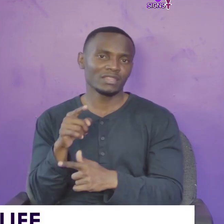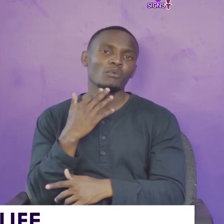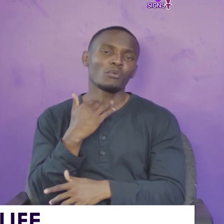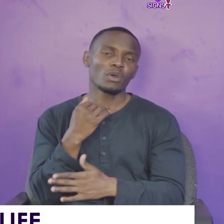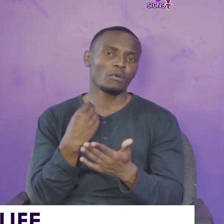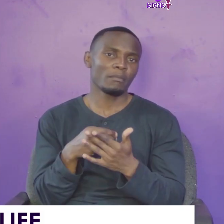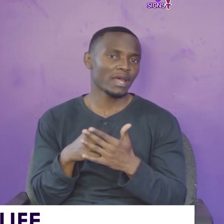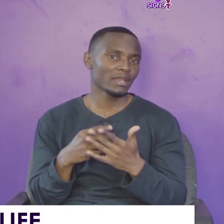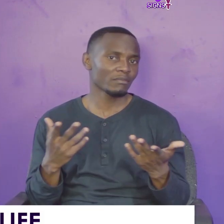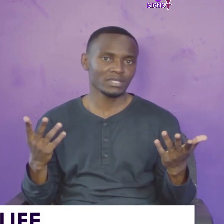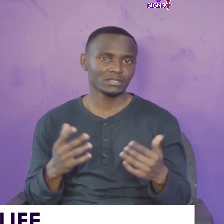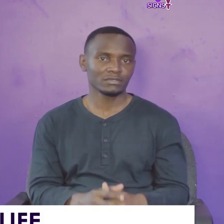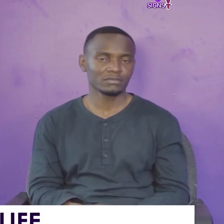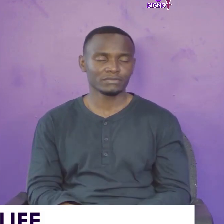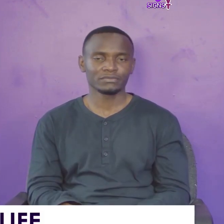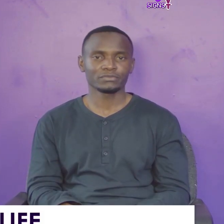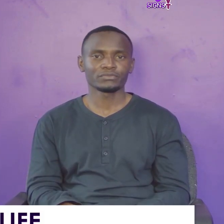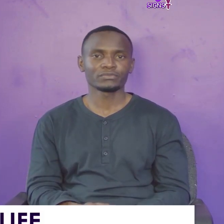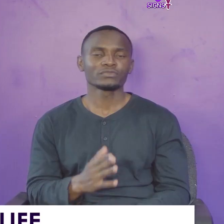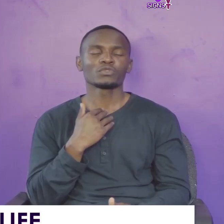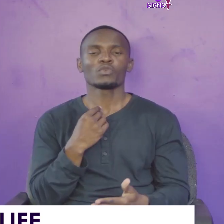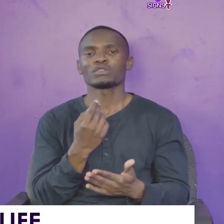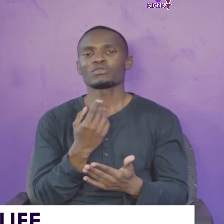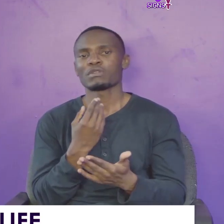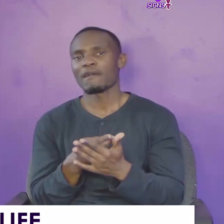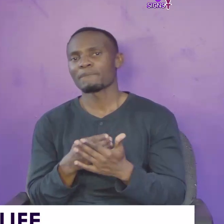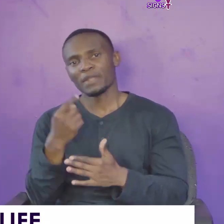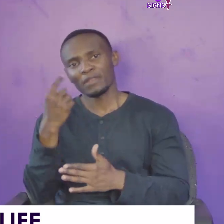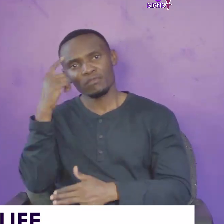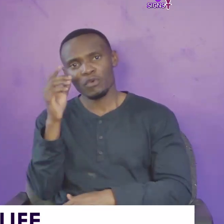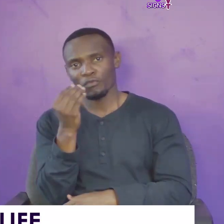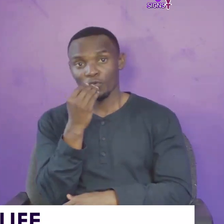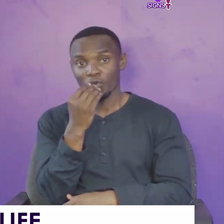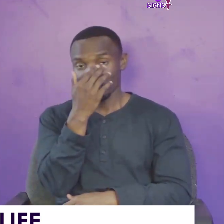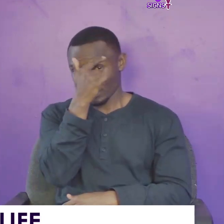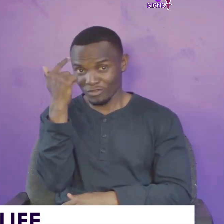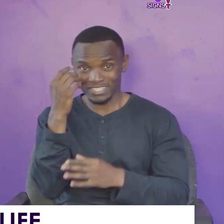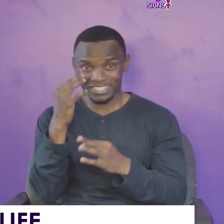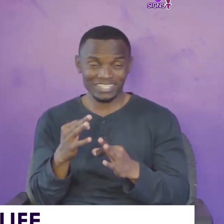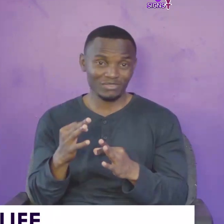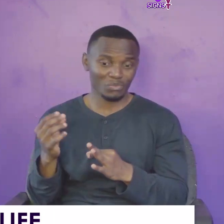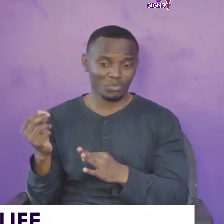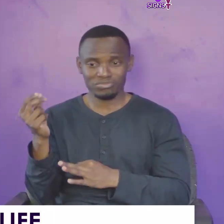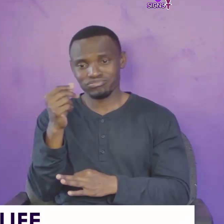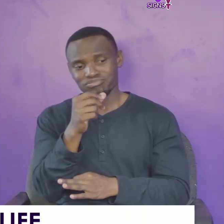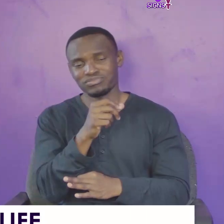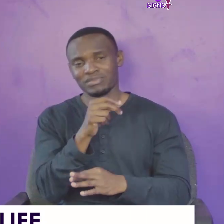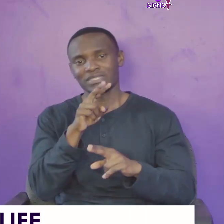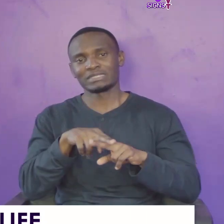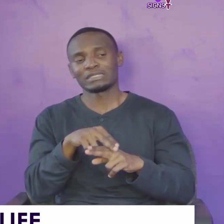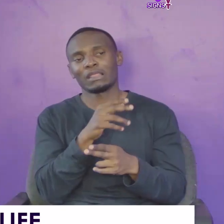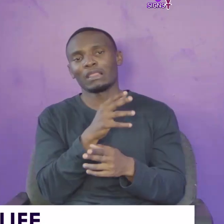money. Yes, definitely. Little monies. They want something for food, because if you are spending your entire day at the bus